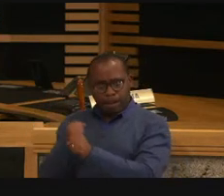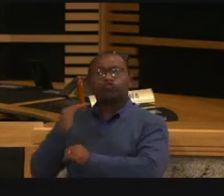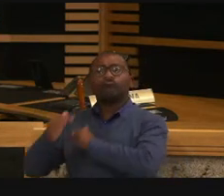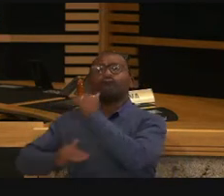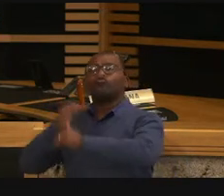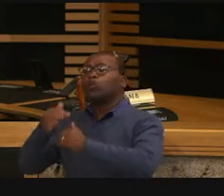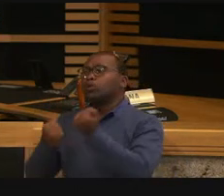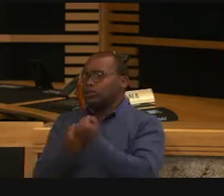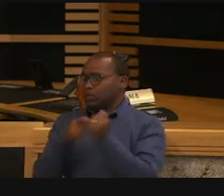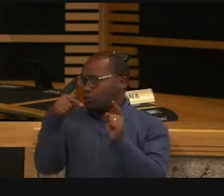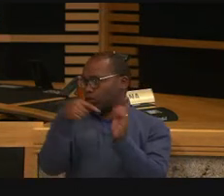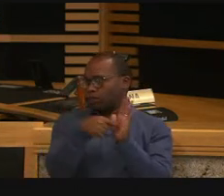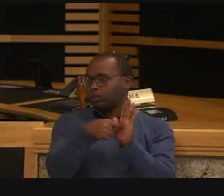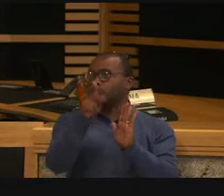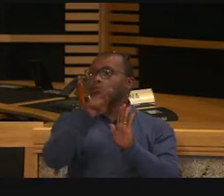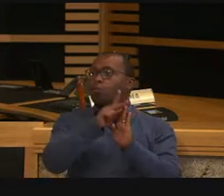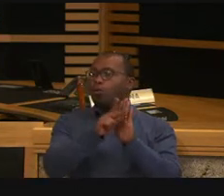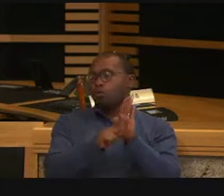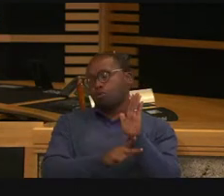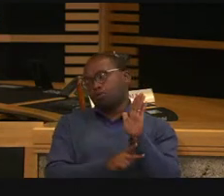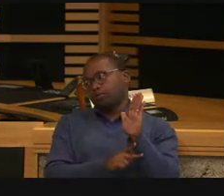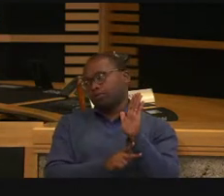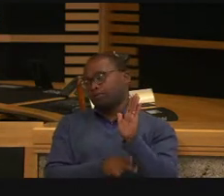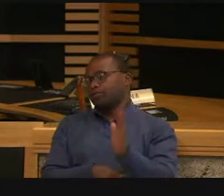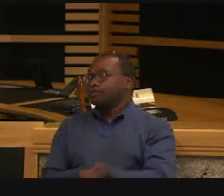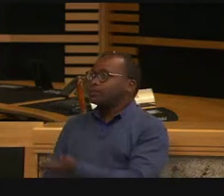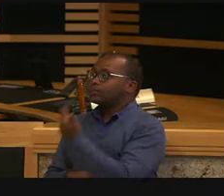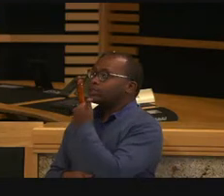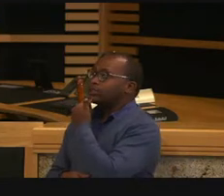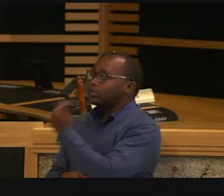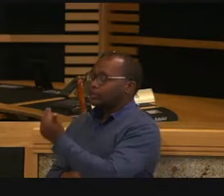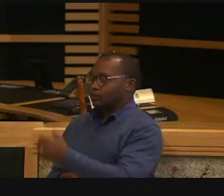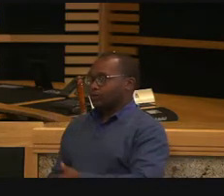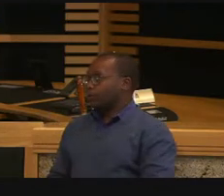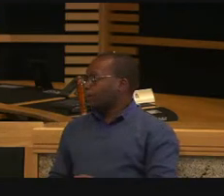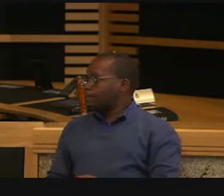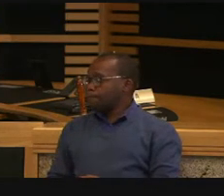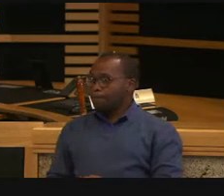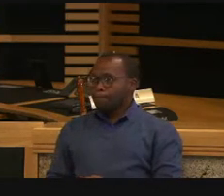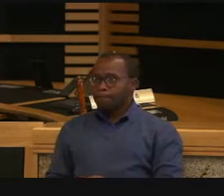Thank you. Thank you very much, Honorable Chief Whip. I don't